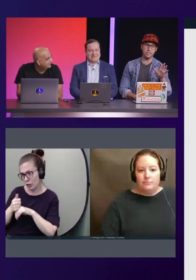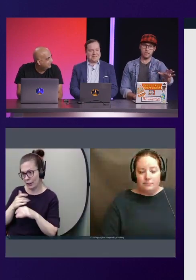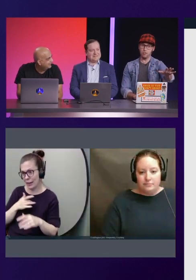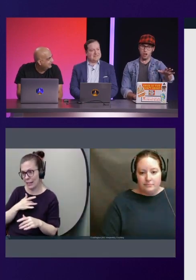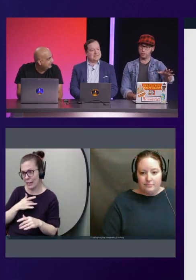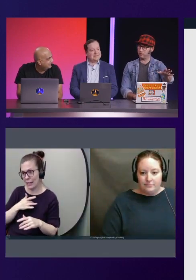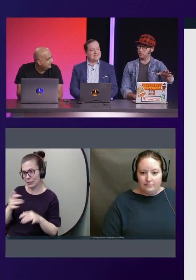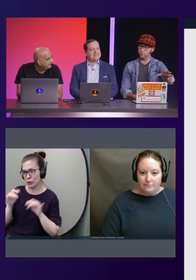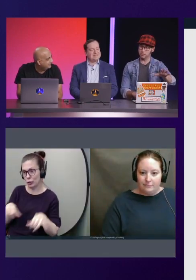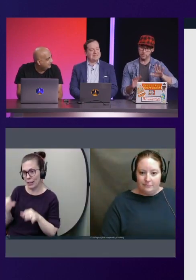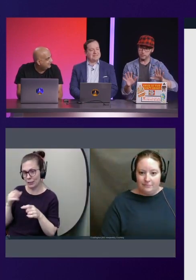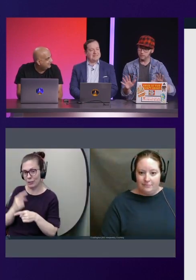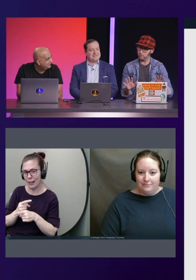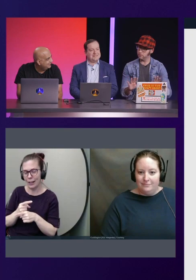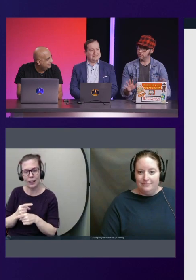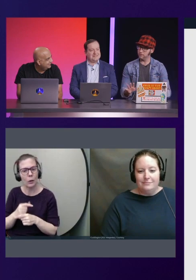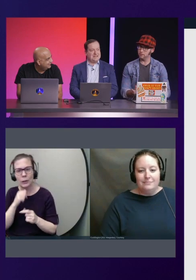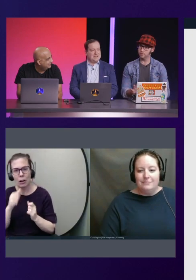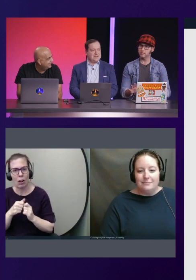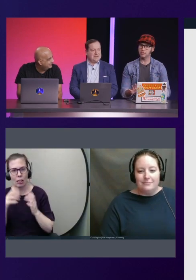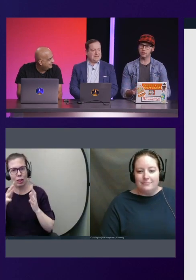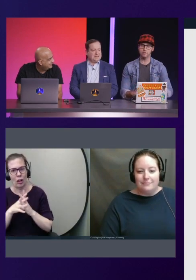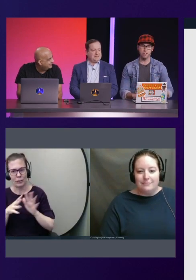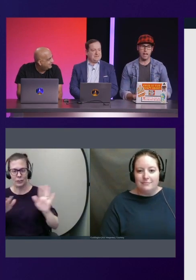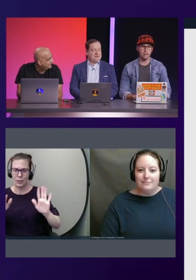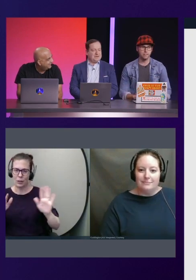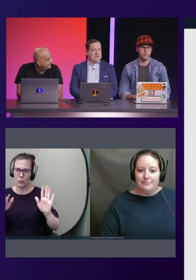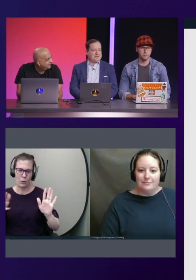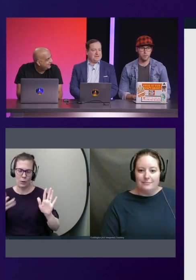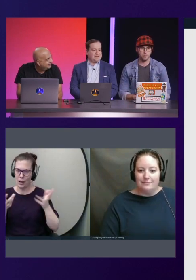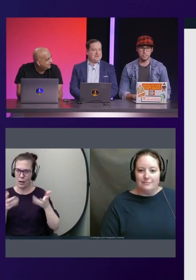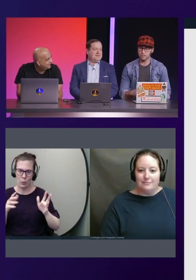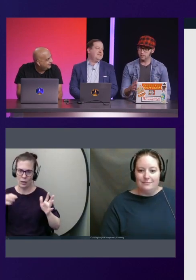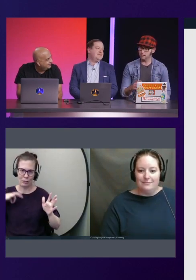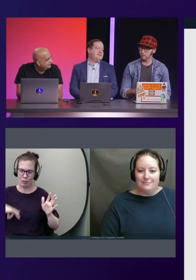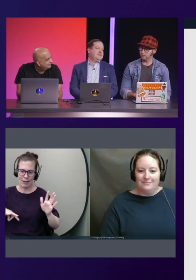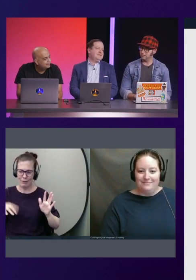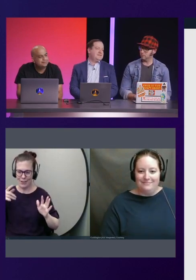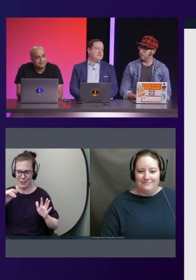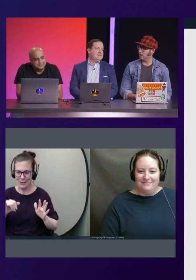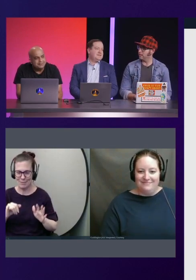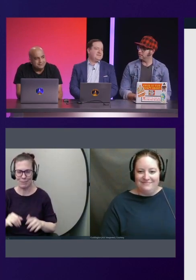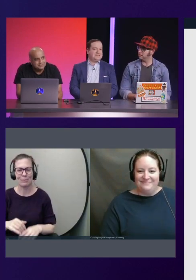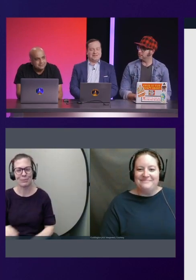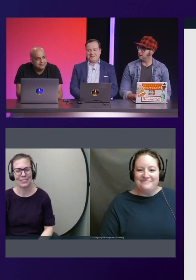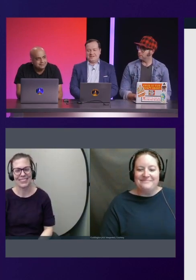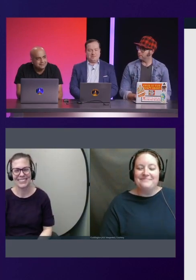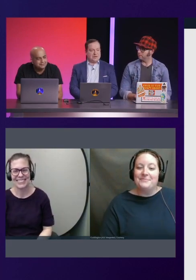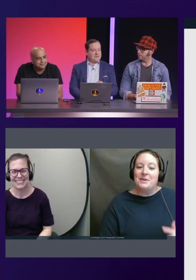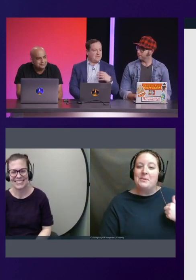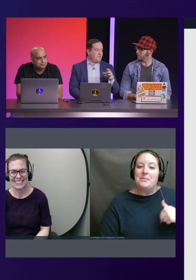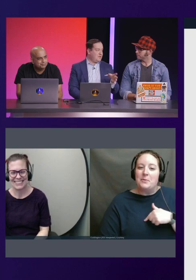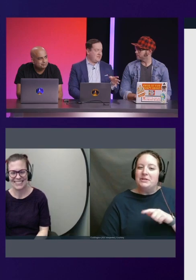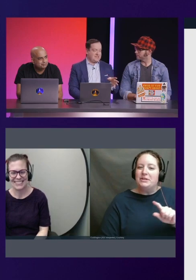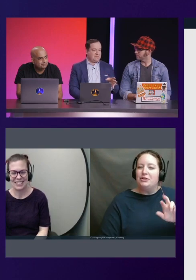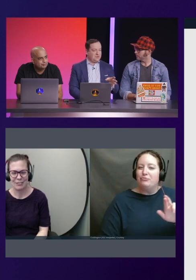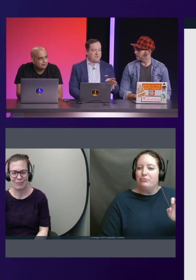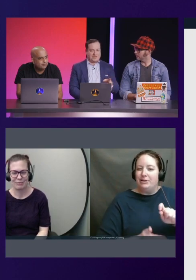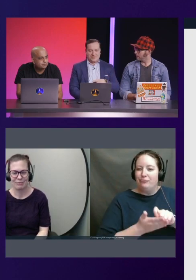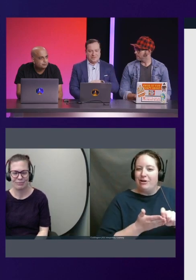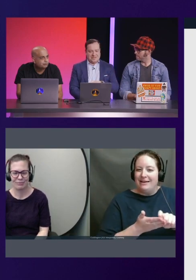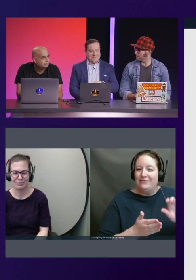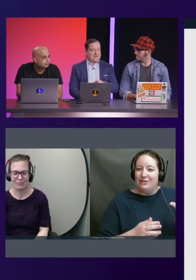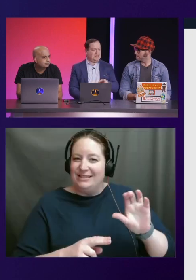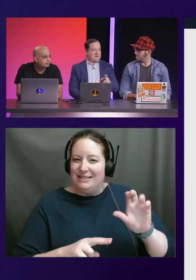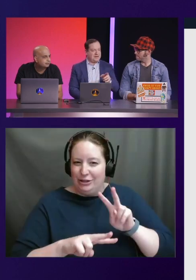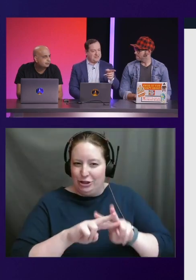No, we didn't launch Mythical Misfits. I don't want to take credit for that. But we did the rewrite in C#. But if you pick the same blueprint